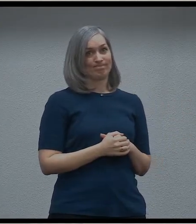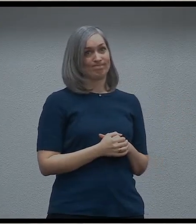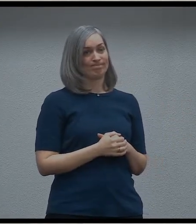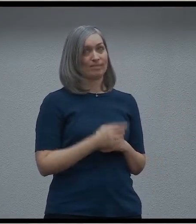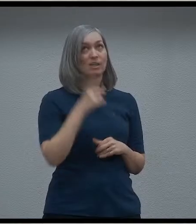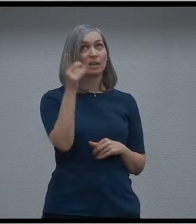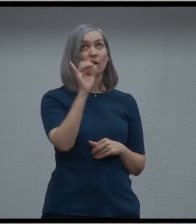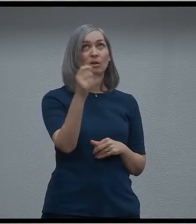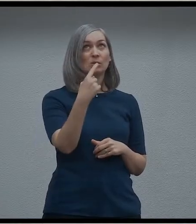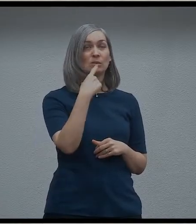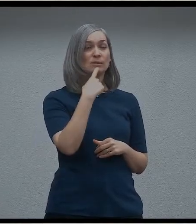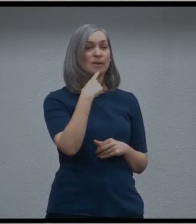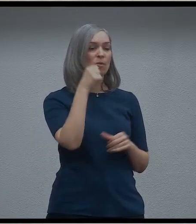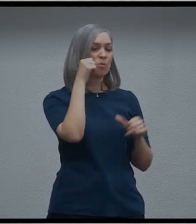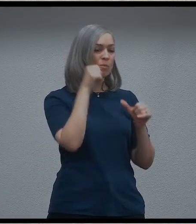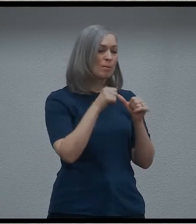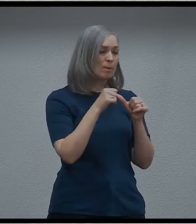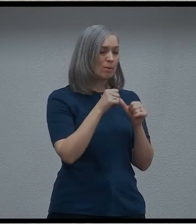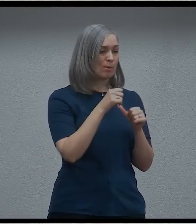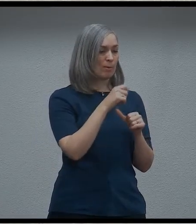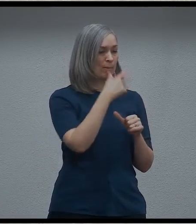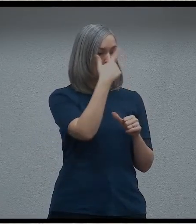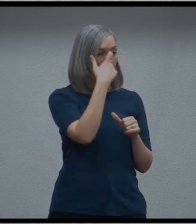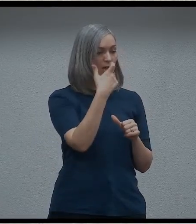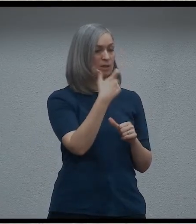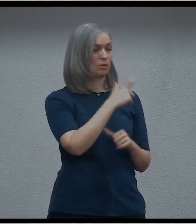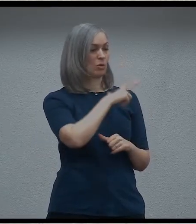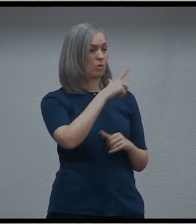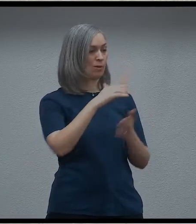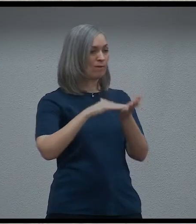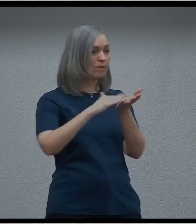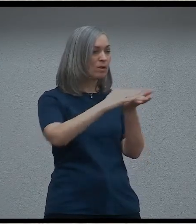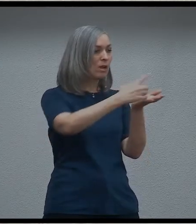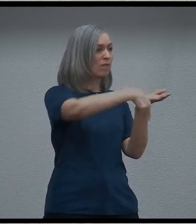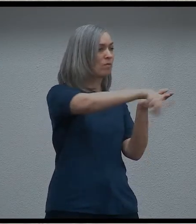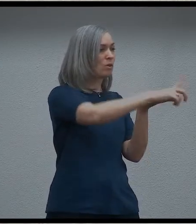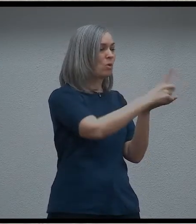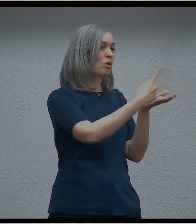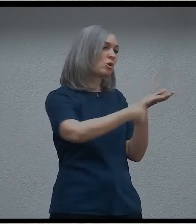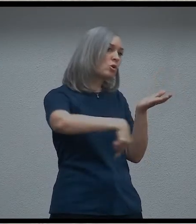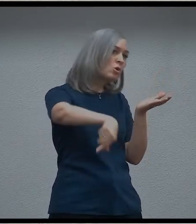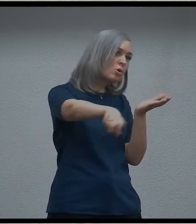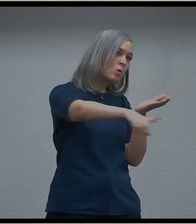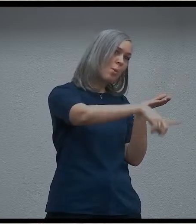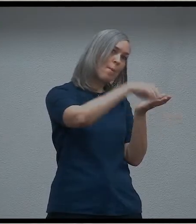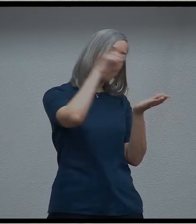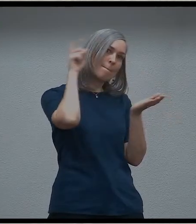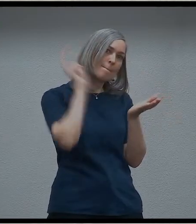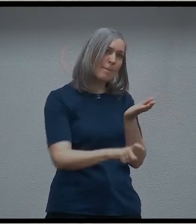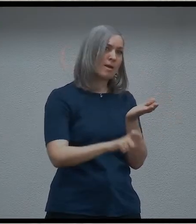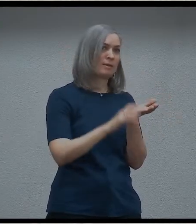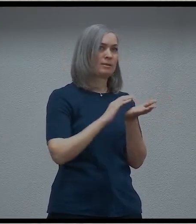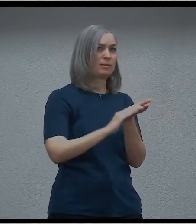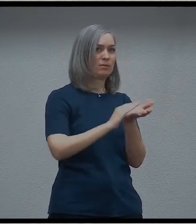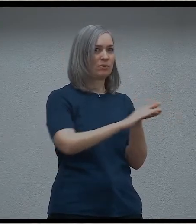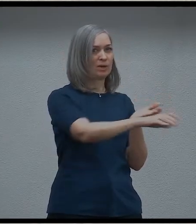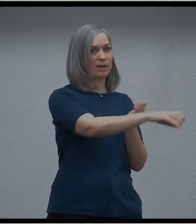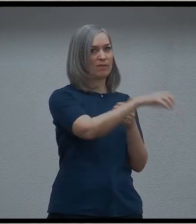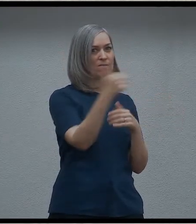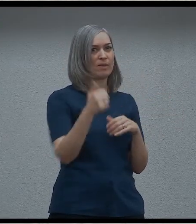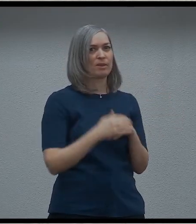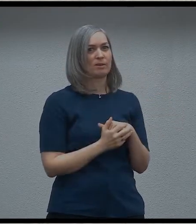He also says, "Remember that because the Lord forgave you, you must also forgive others." I